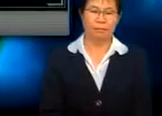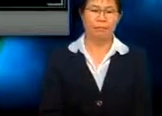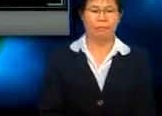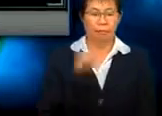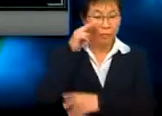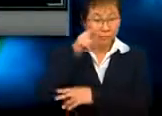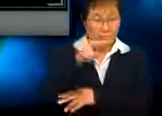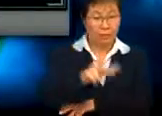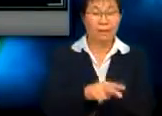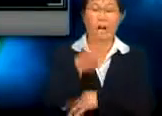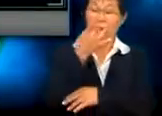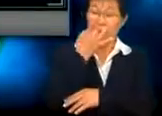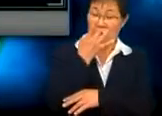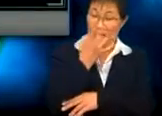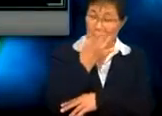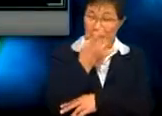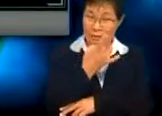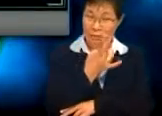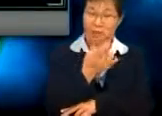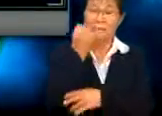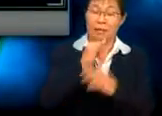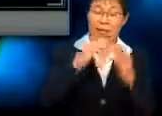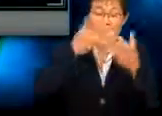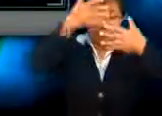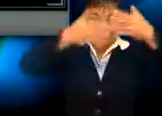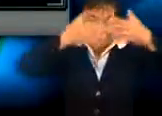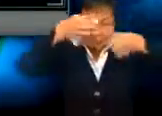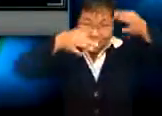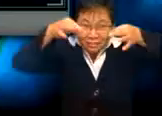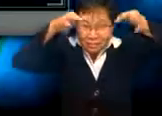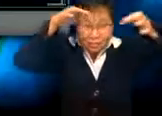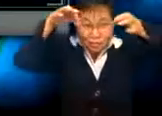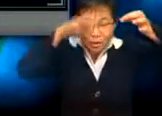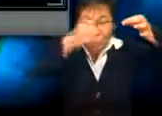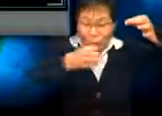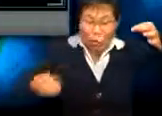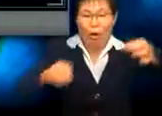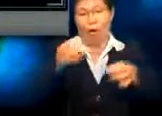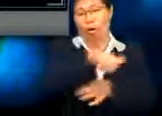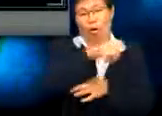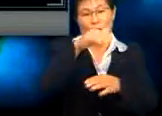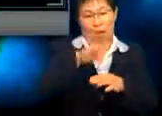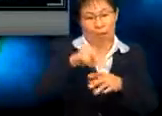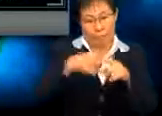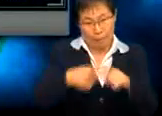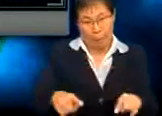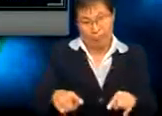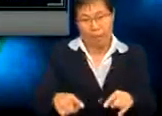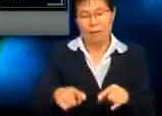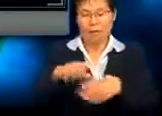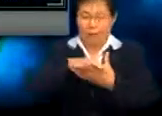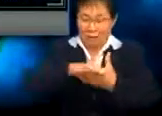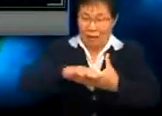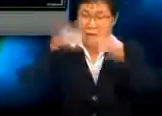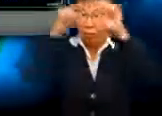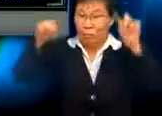You see, a glass is a transparent object. On the other hand, the